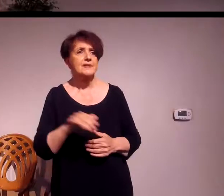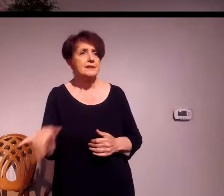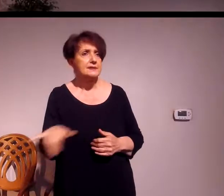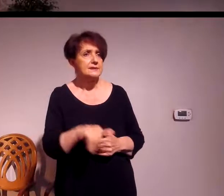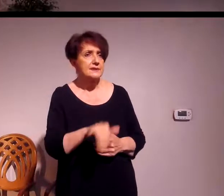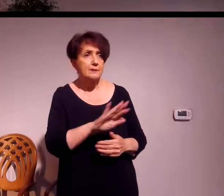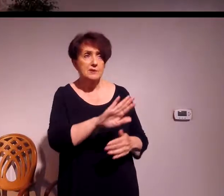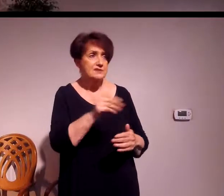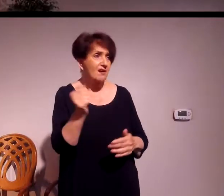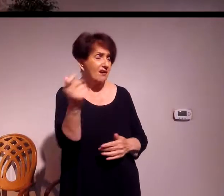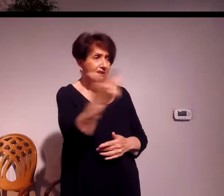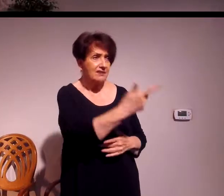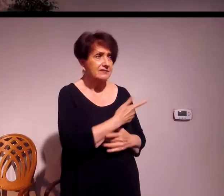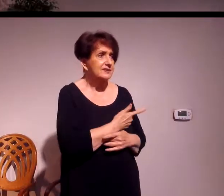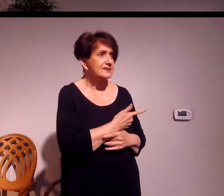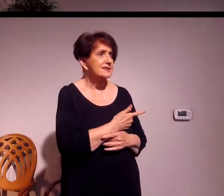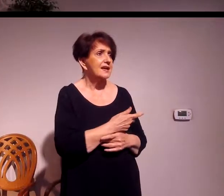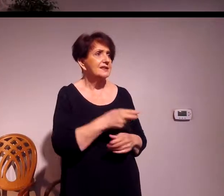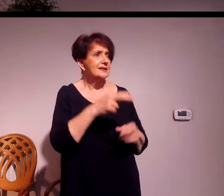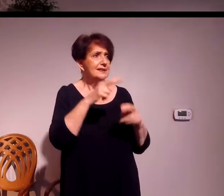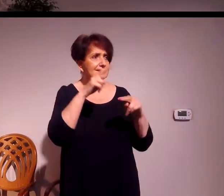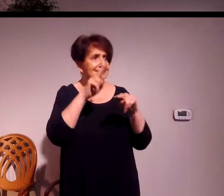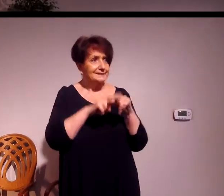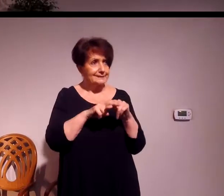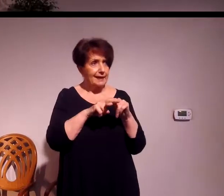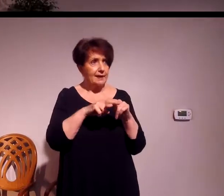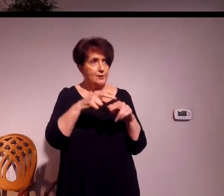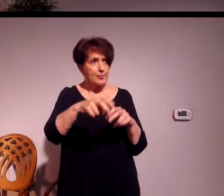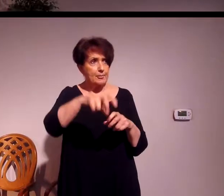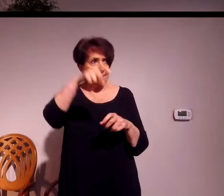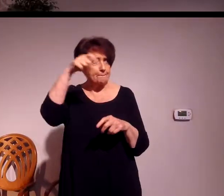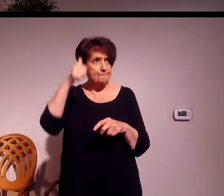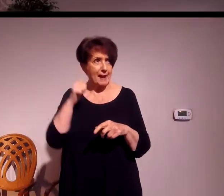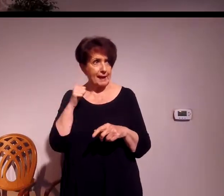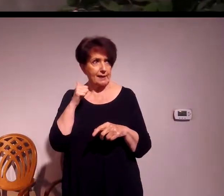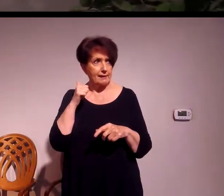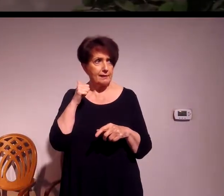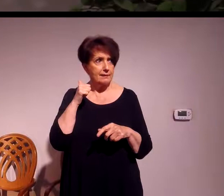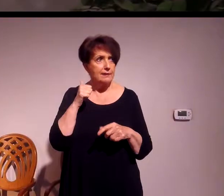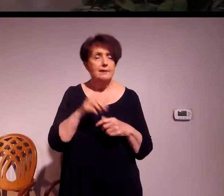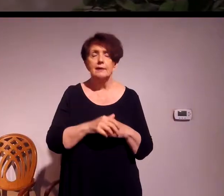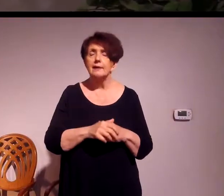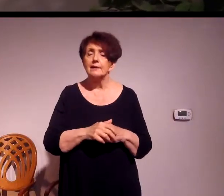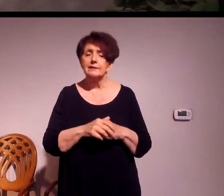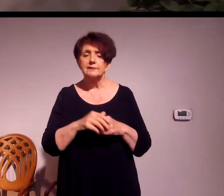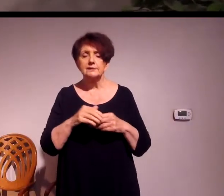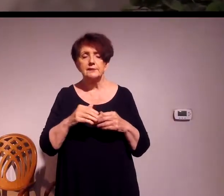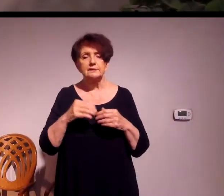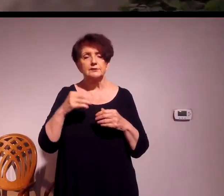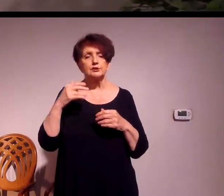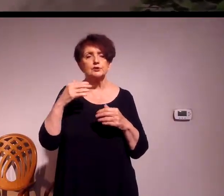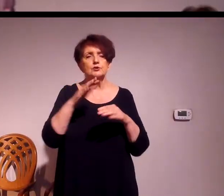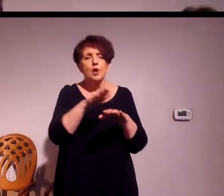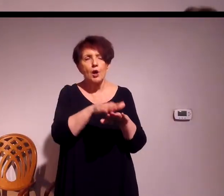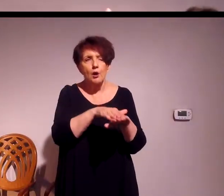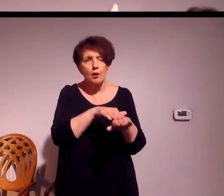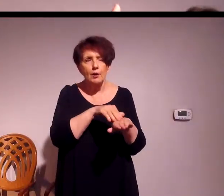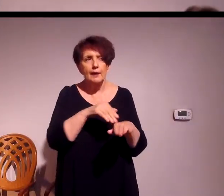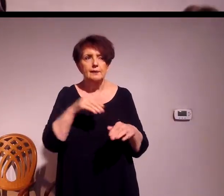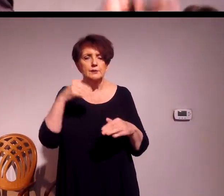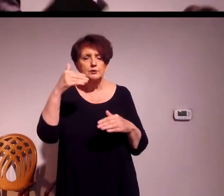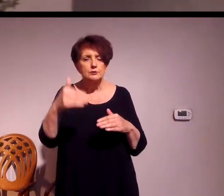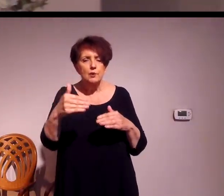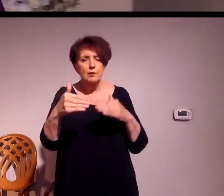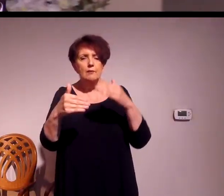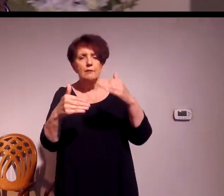for the first time. You know, I was sat on the back row and all, and I slowly, after a while, worked my way up. And nobody was in the church that looked like me. I was the only black person in the